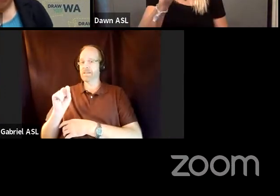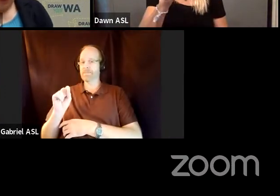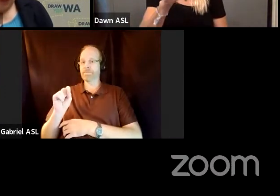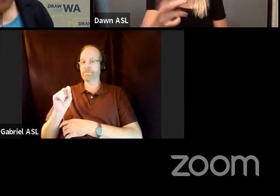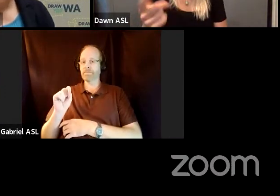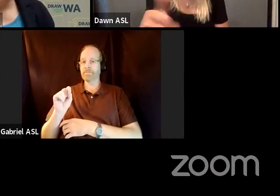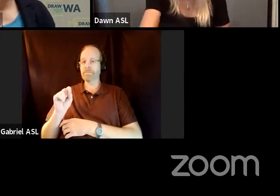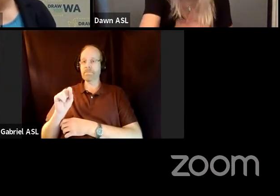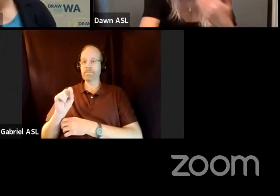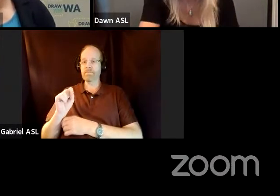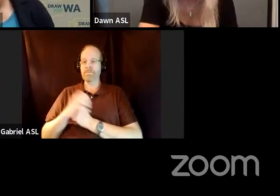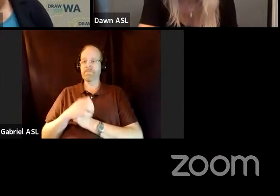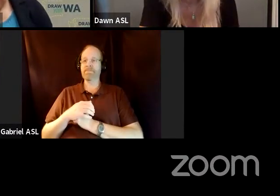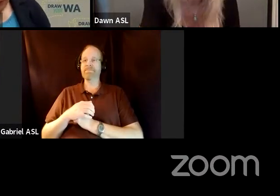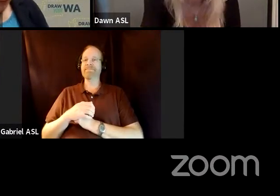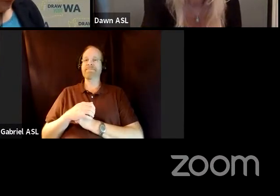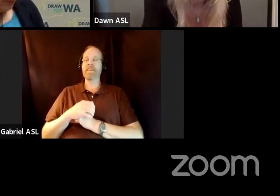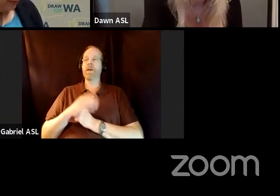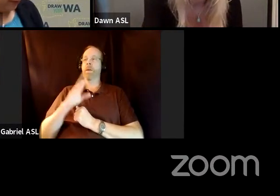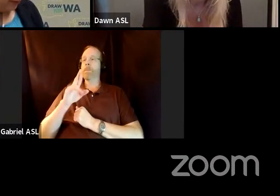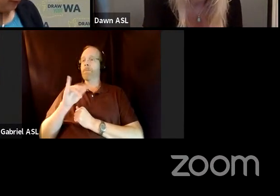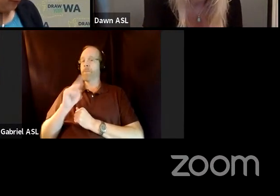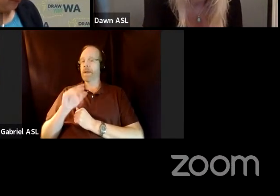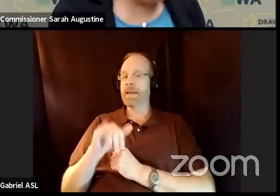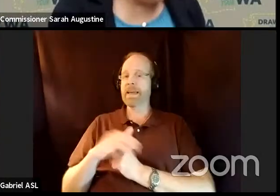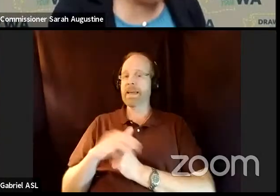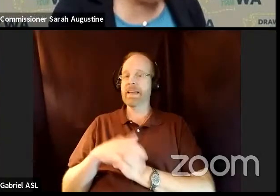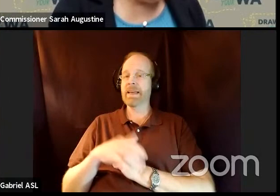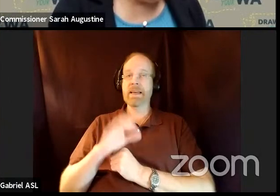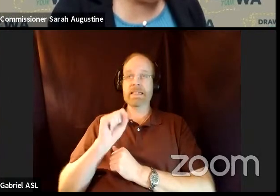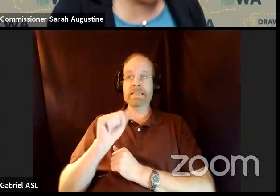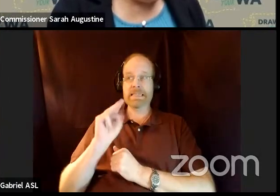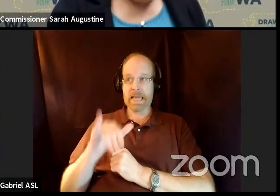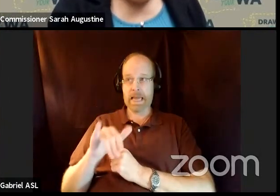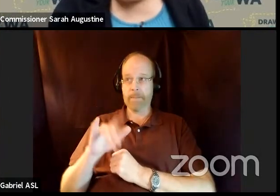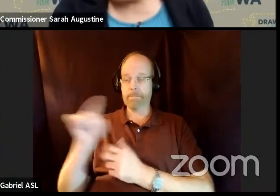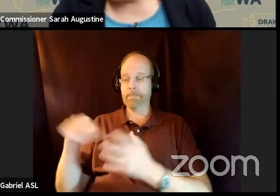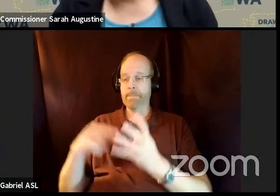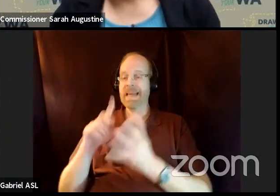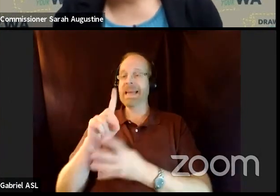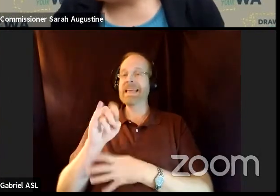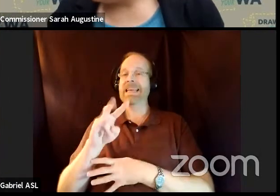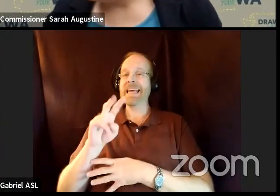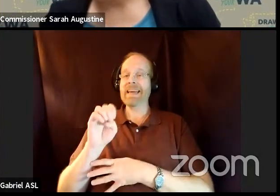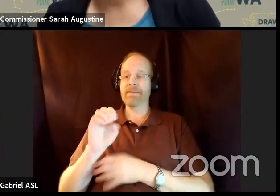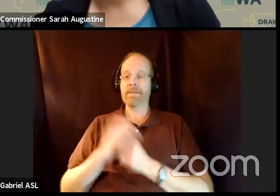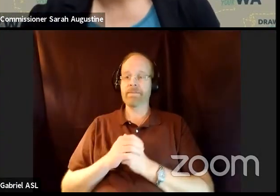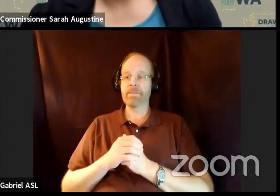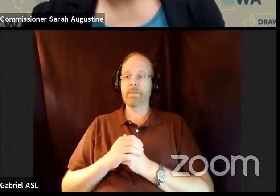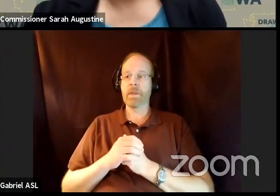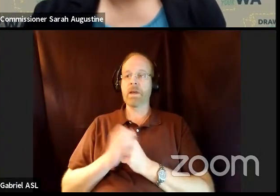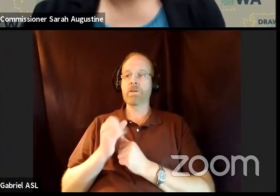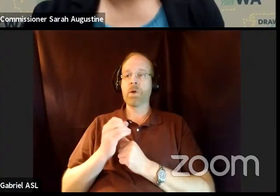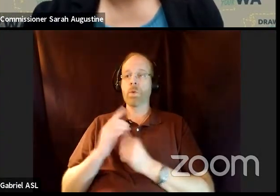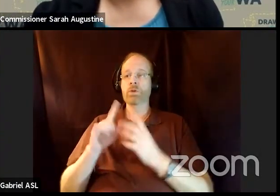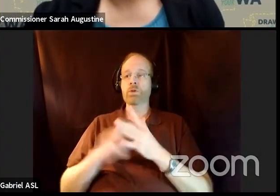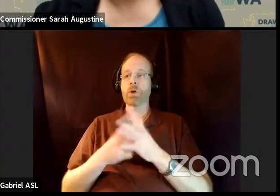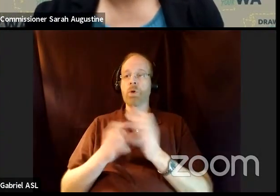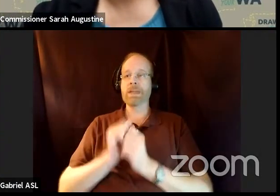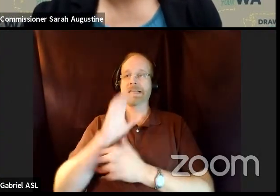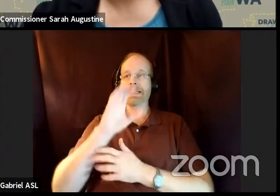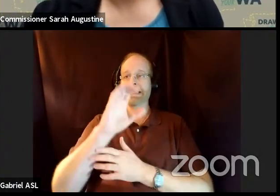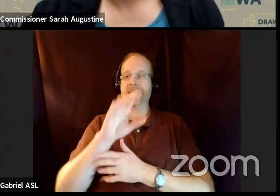Rennie Storm, Sam Morelli, and Dave Little. So we will begin with C.